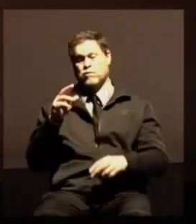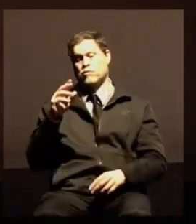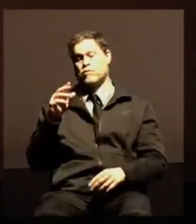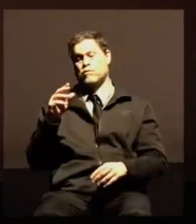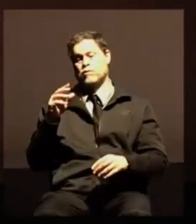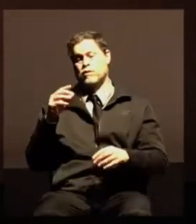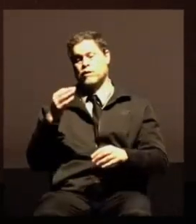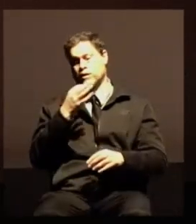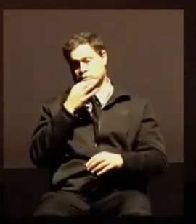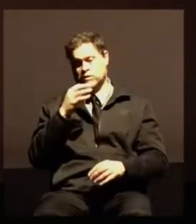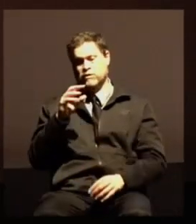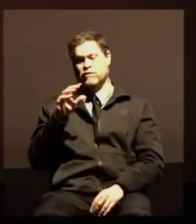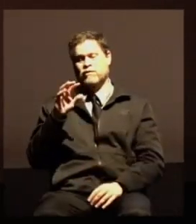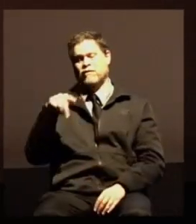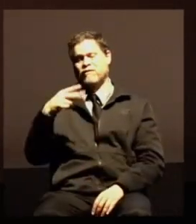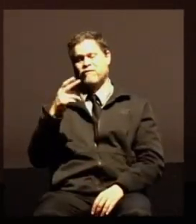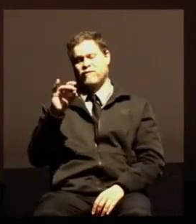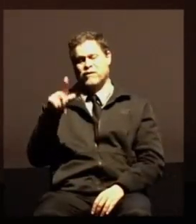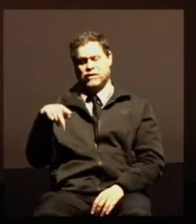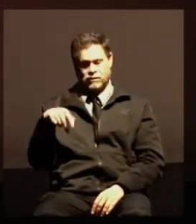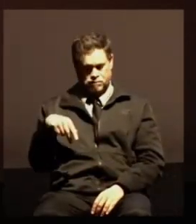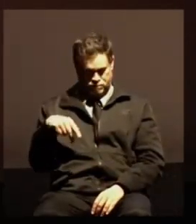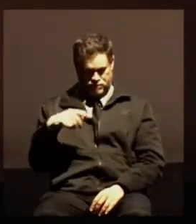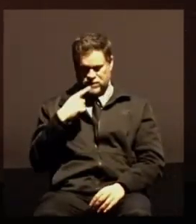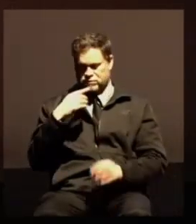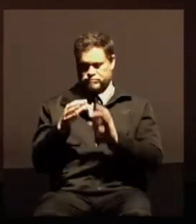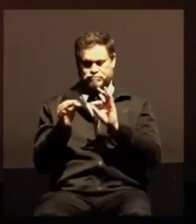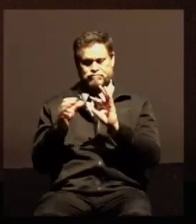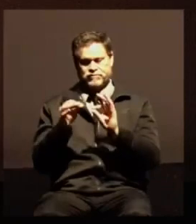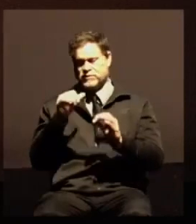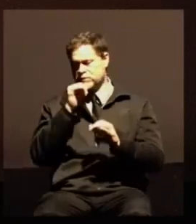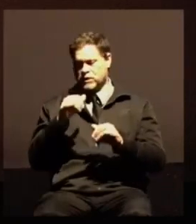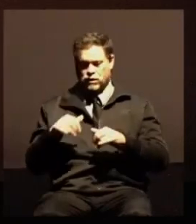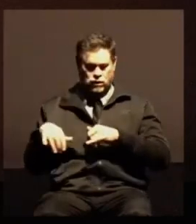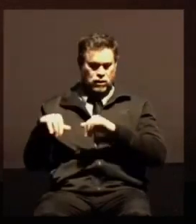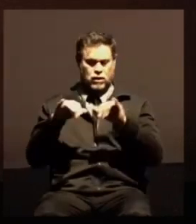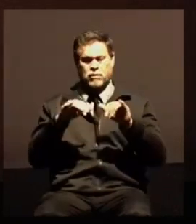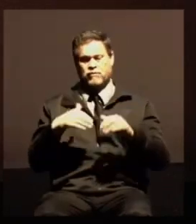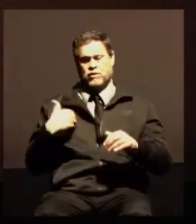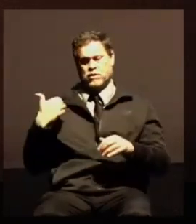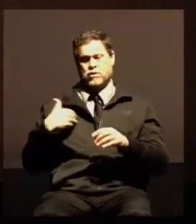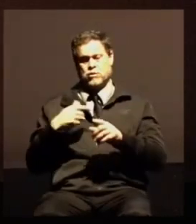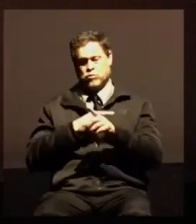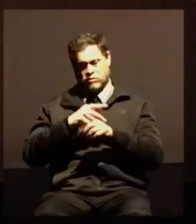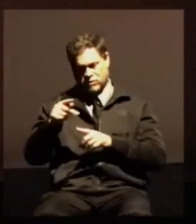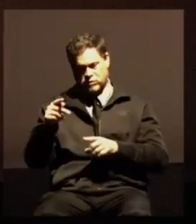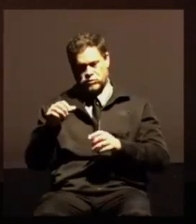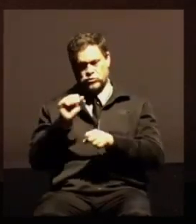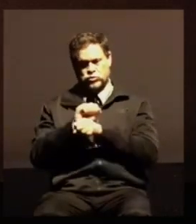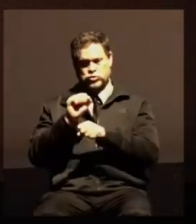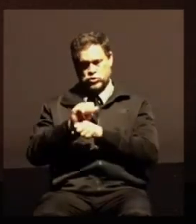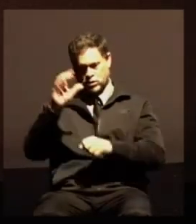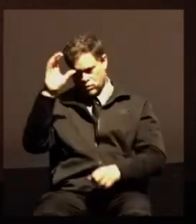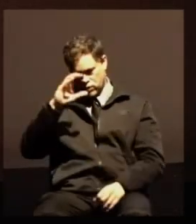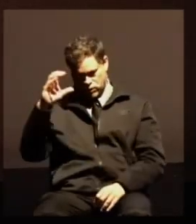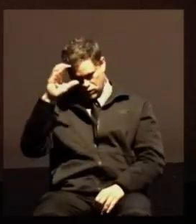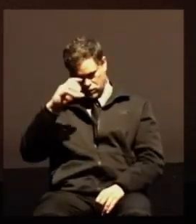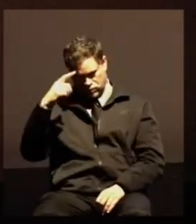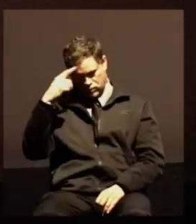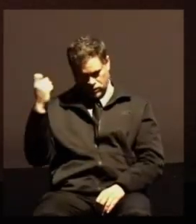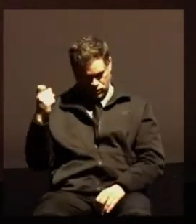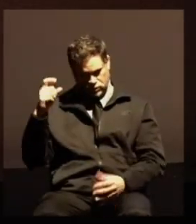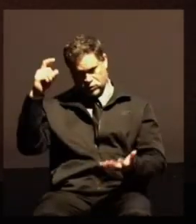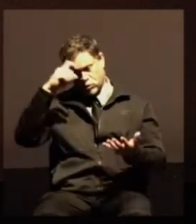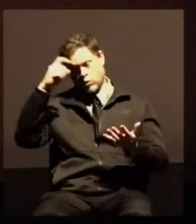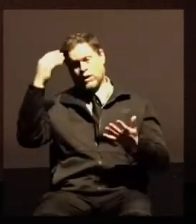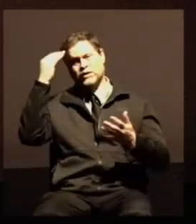brand expert Philip Vanderhuizen, who states that it's not uncommon for young professionals to job hop. And that's because they're wise